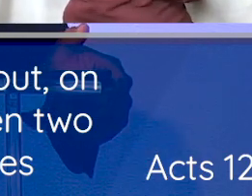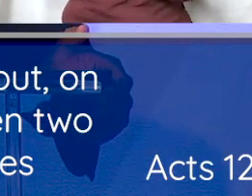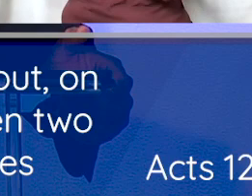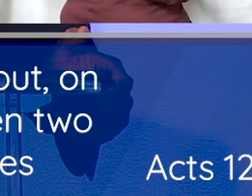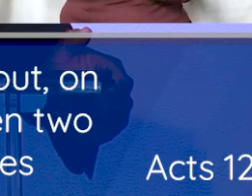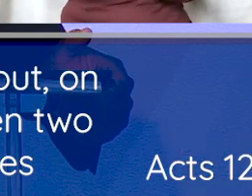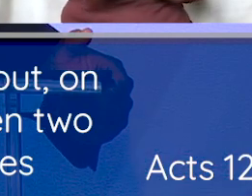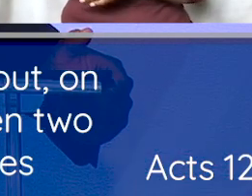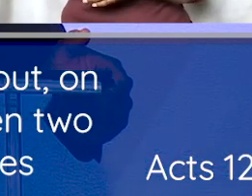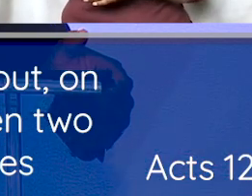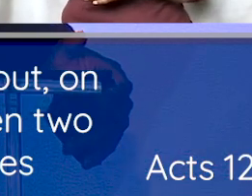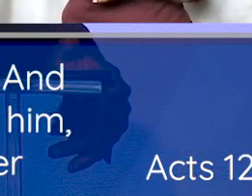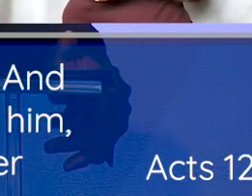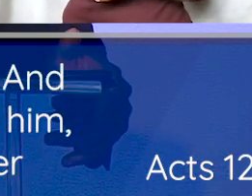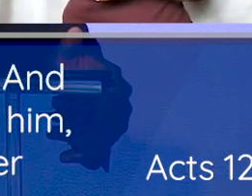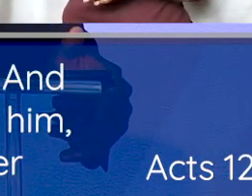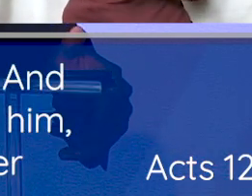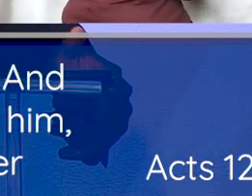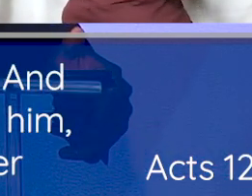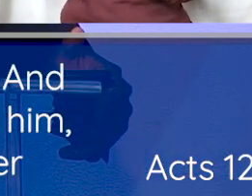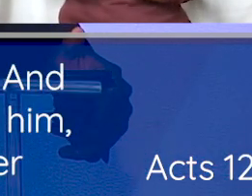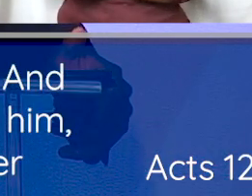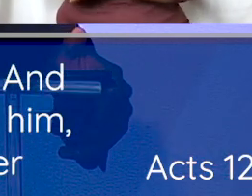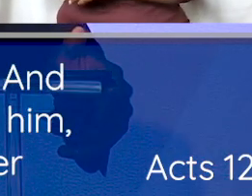two chains and sentry before the guard.